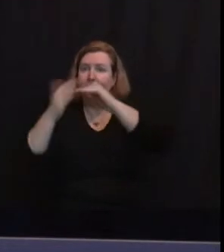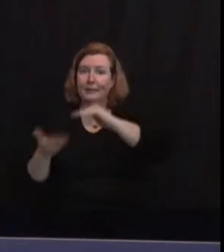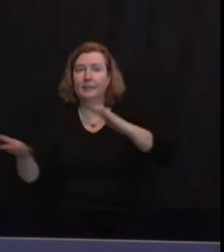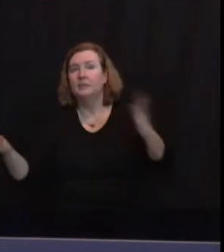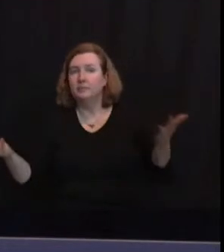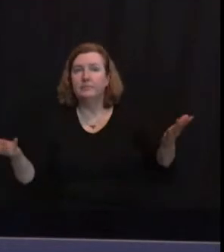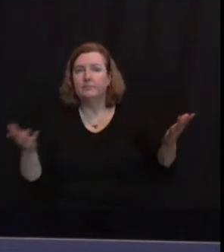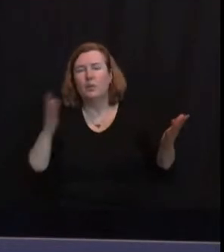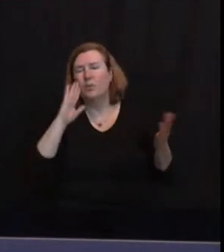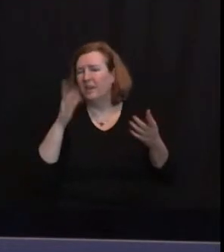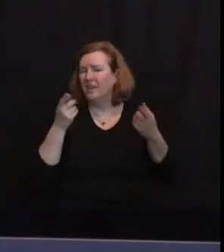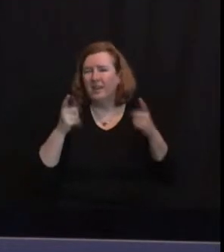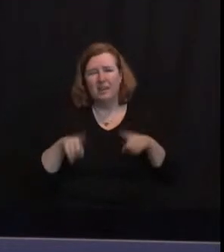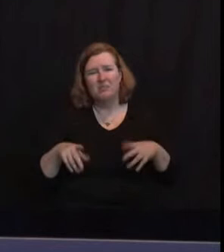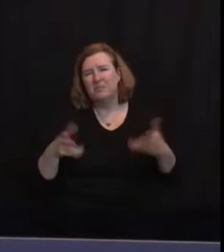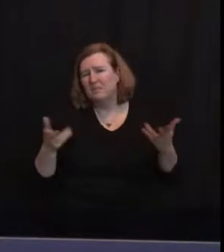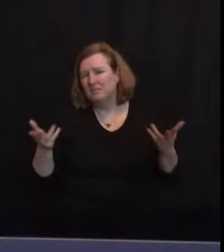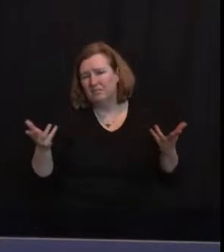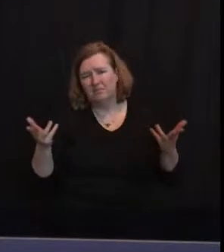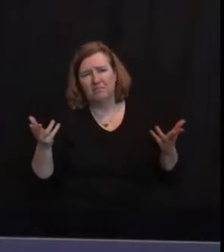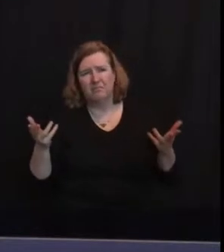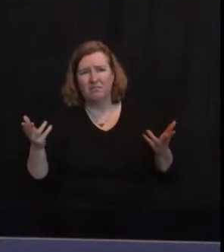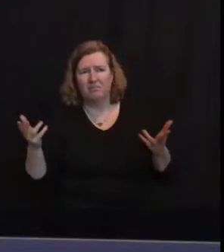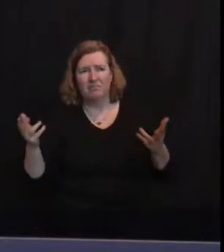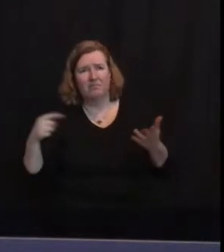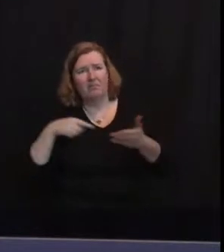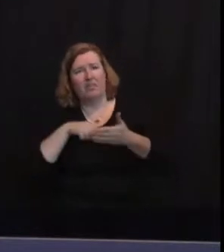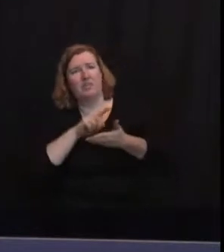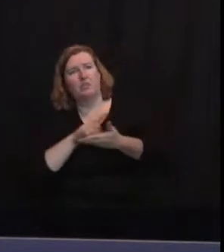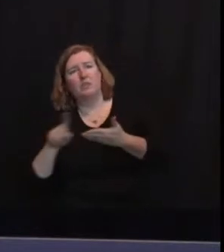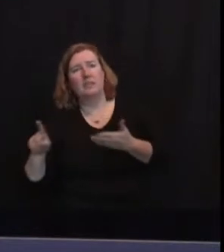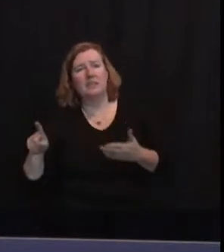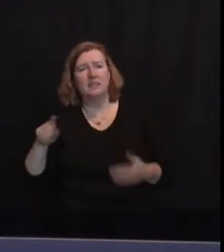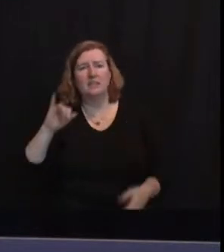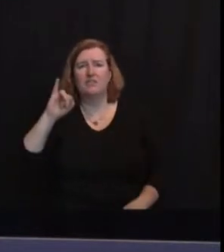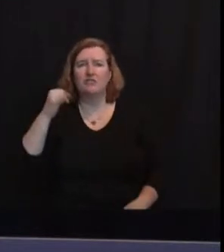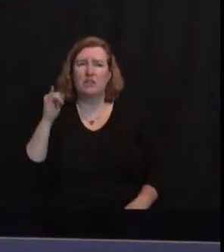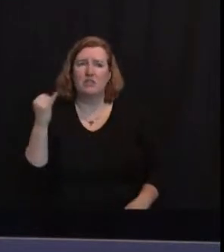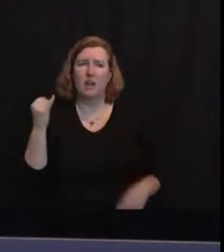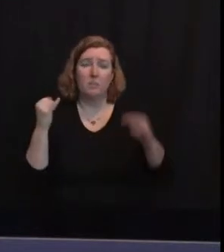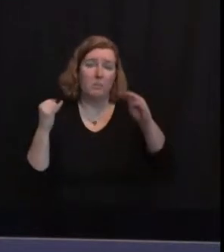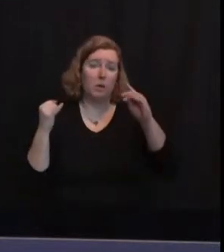this week, we got about, between J&J, Moderna, and Pfizer,